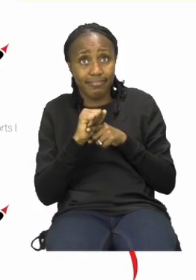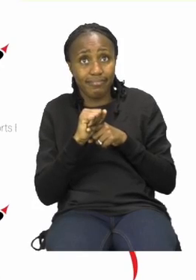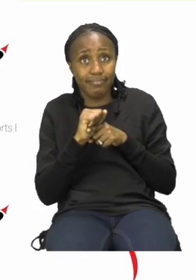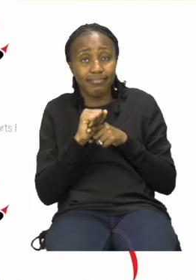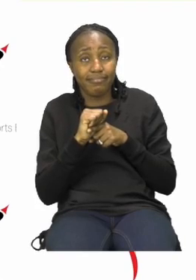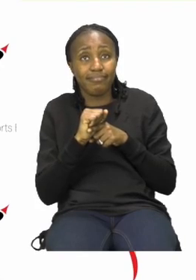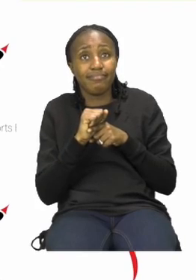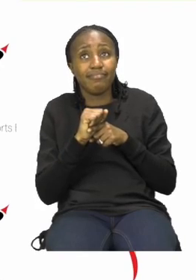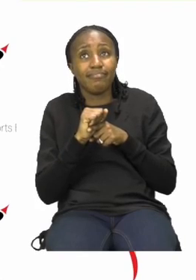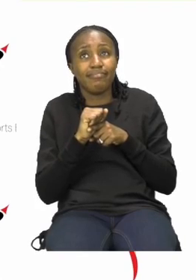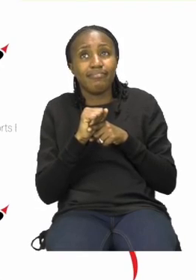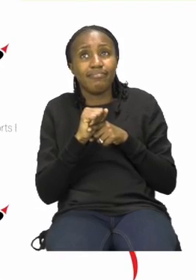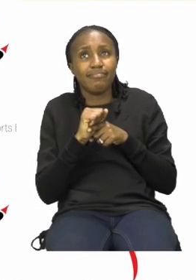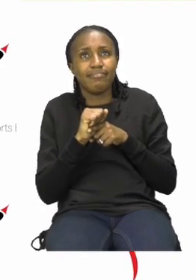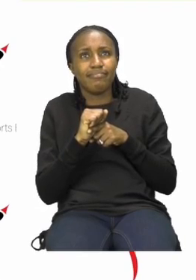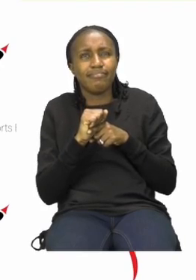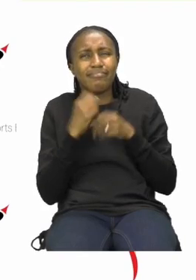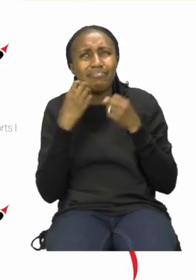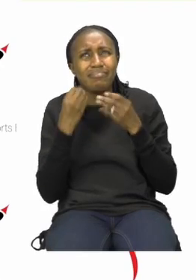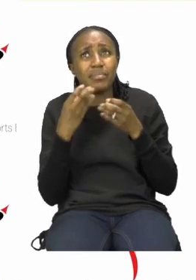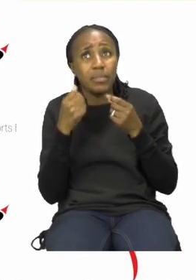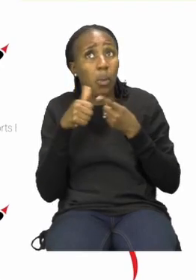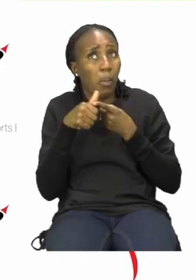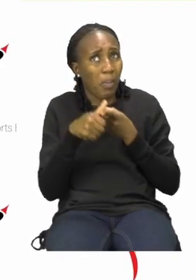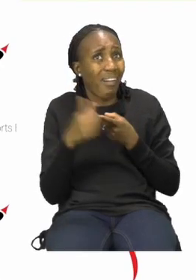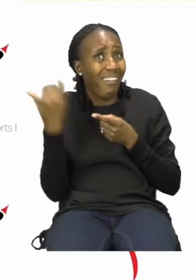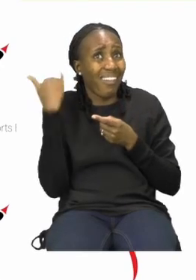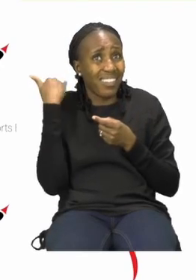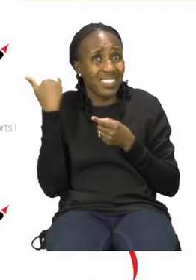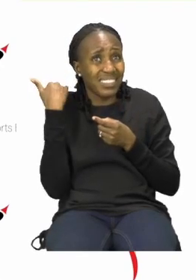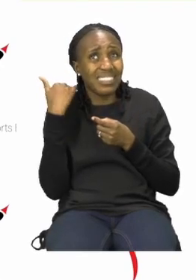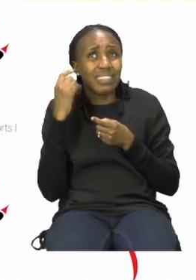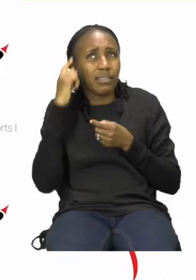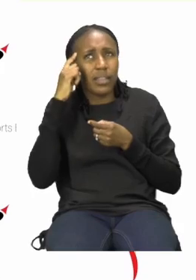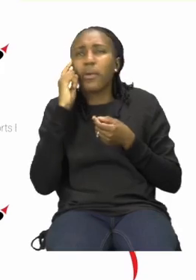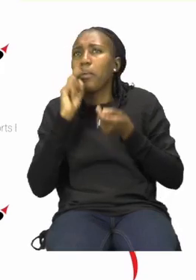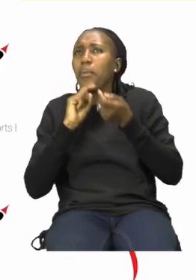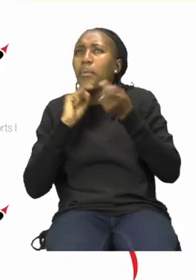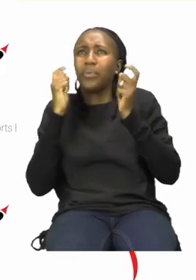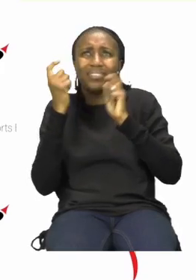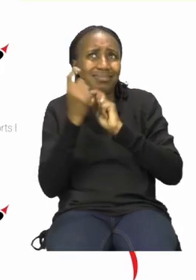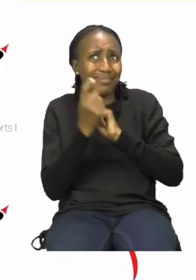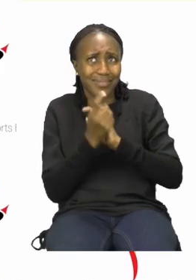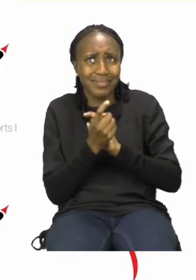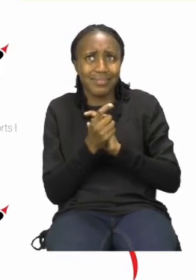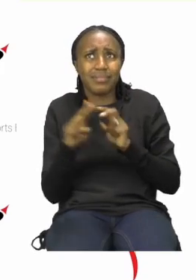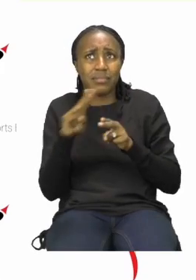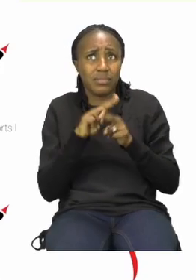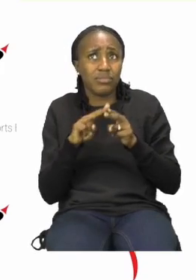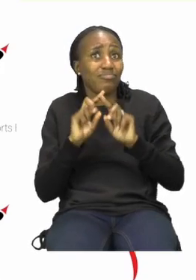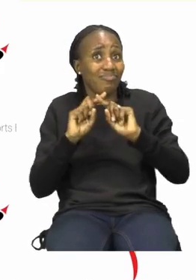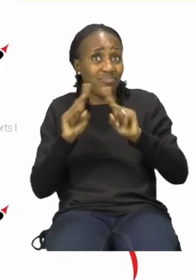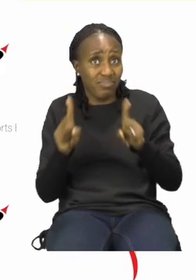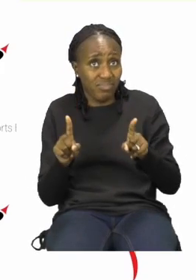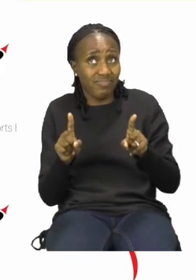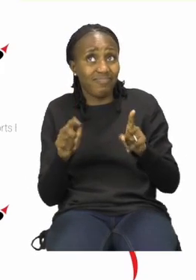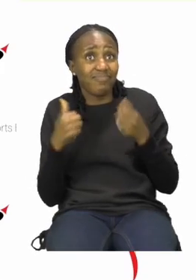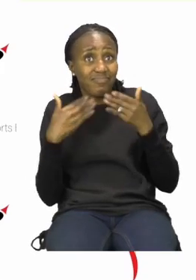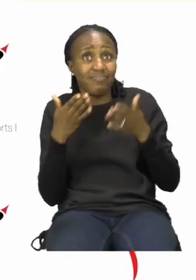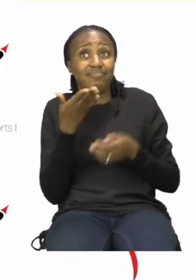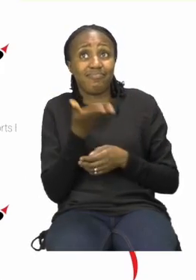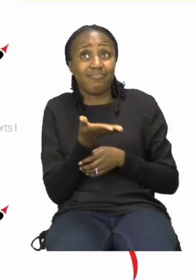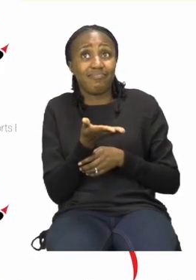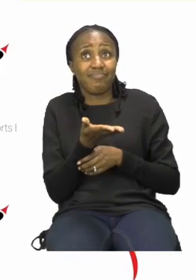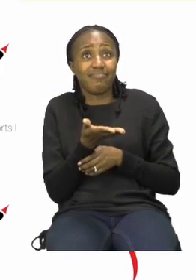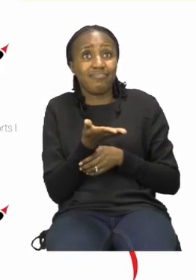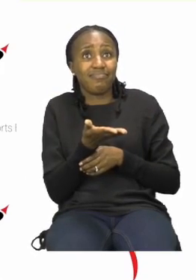I think there were a lot of fatalities and a lot of serious injuries. So then they started and they